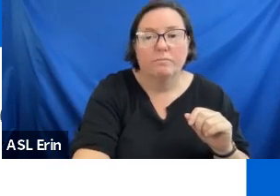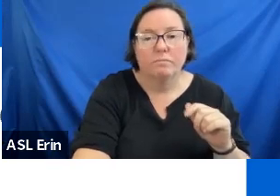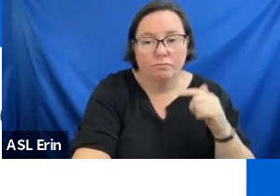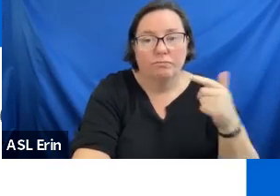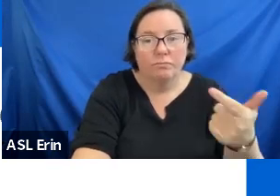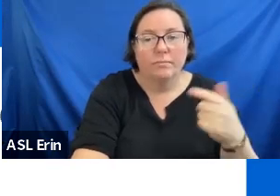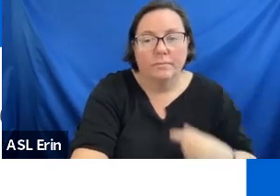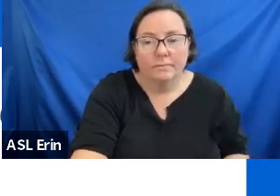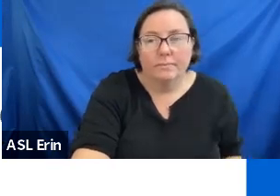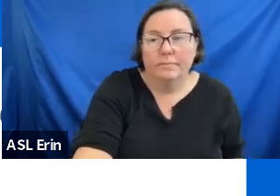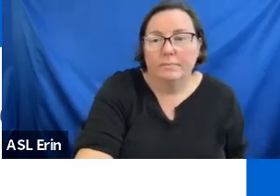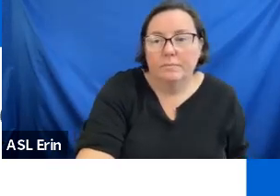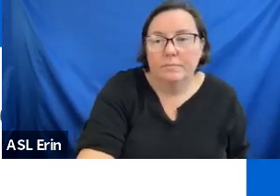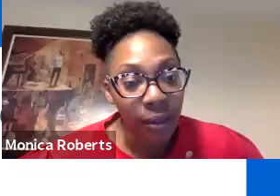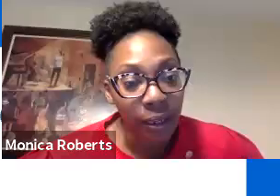12%